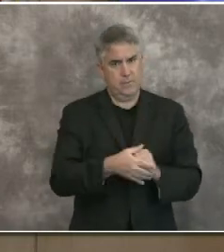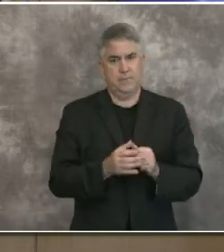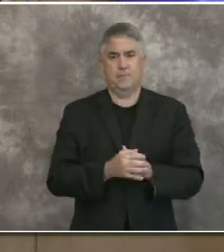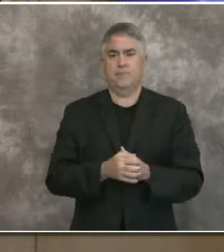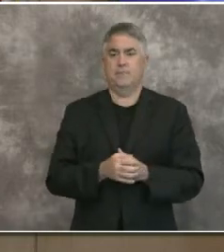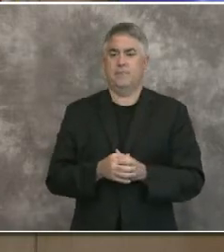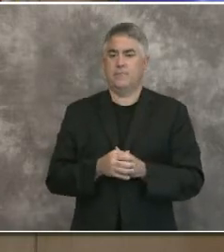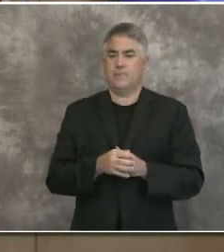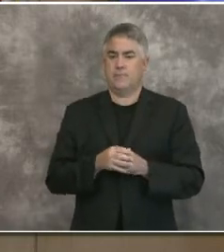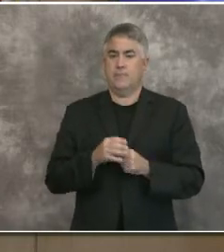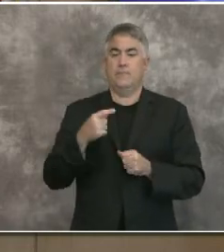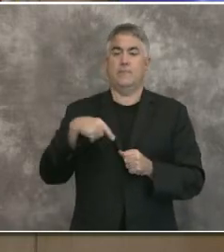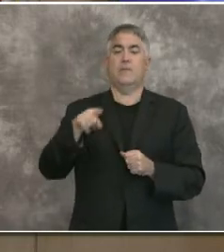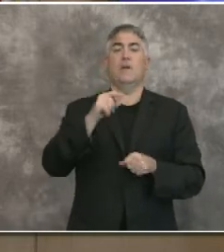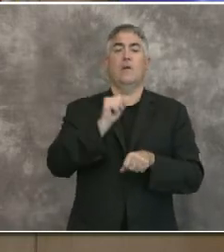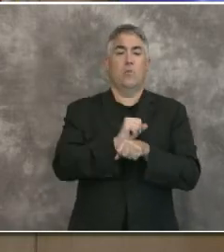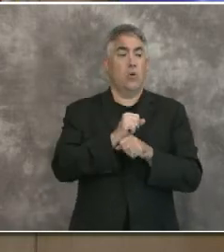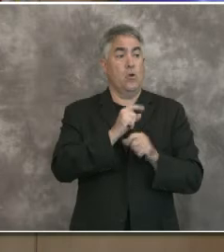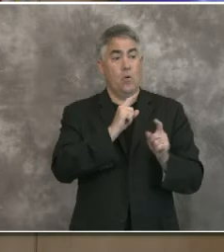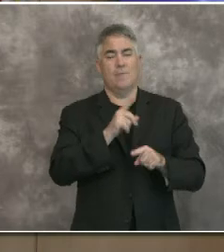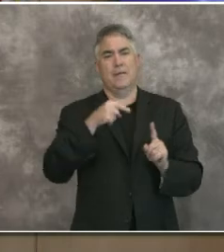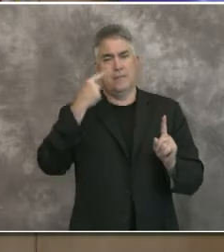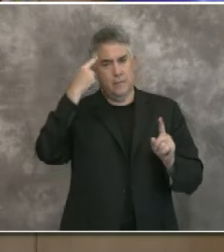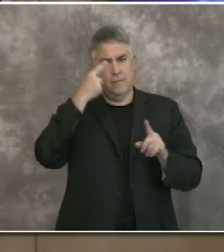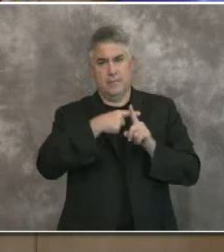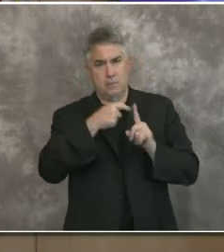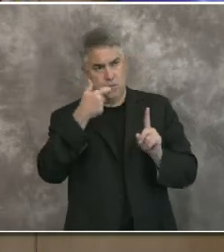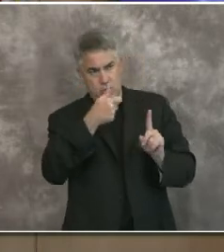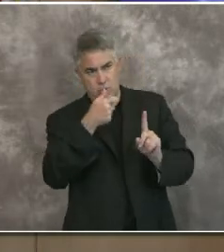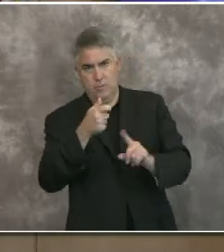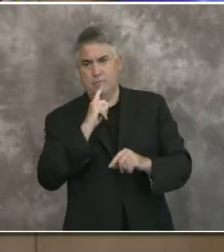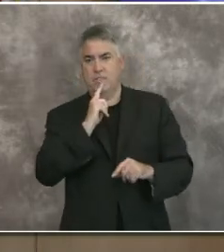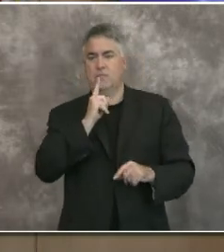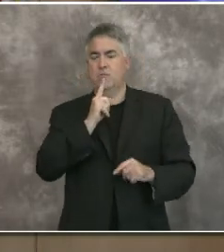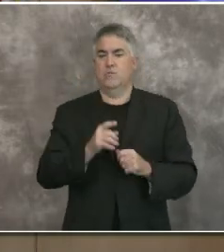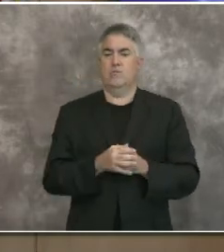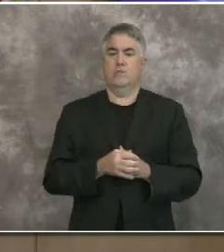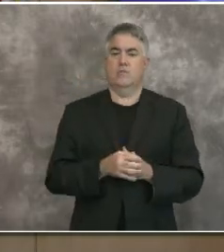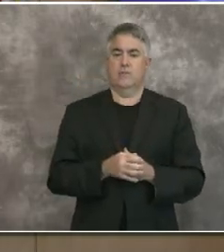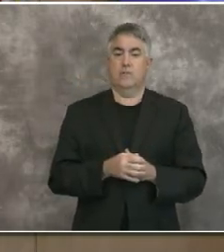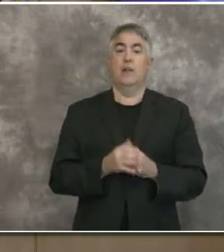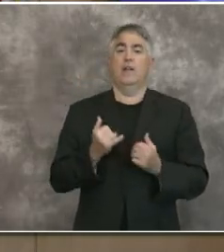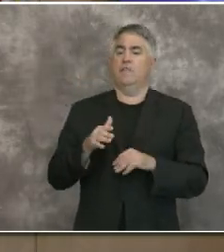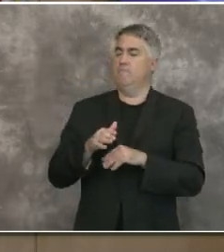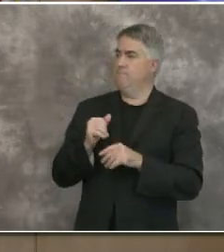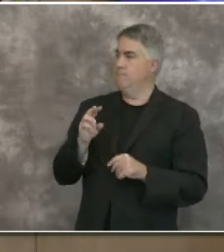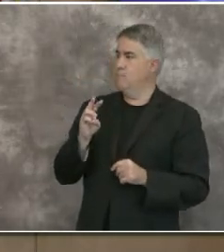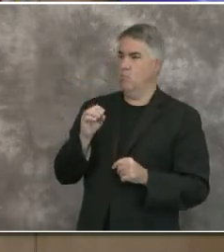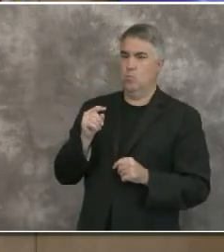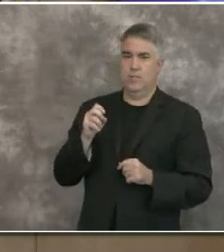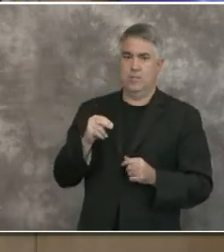work, the temperature screenings for employees. With that, I'd like to turn it over to Dr. Wilma Wooten for her Public Health Officer's report.